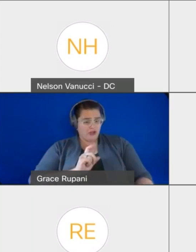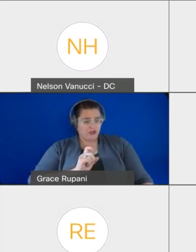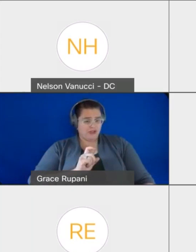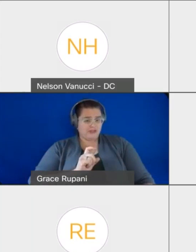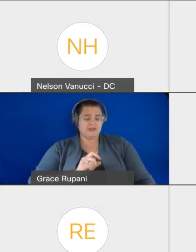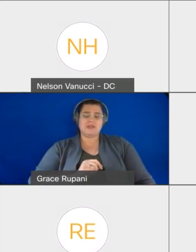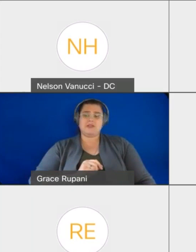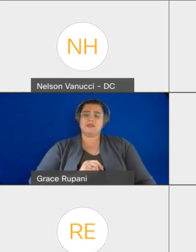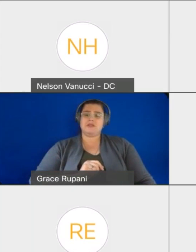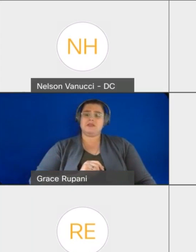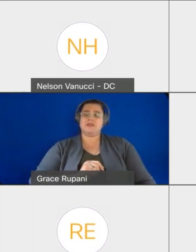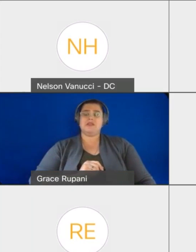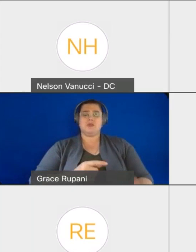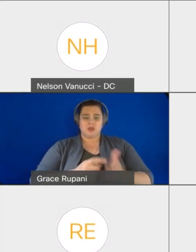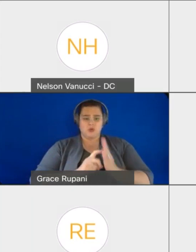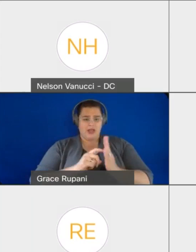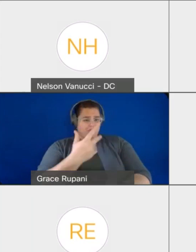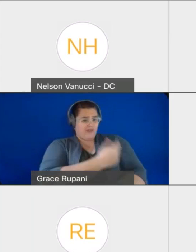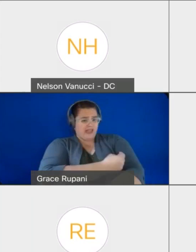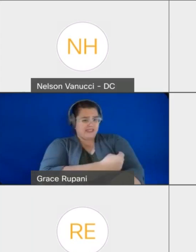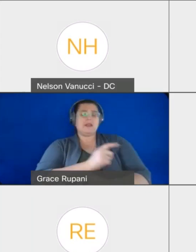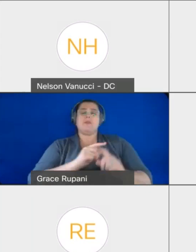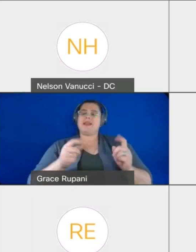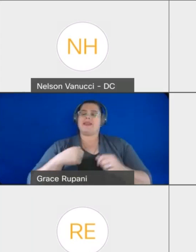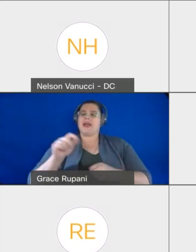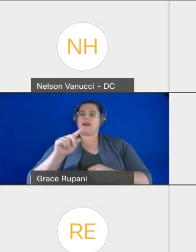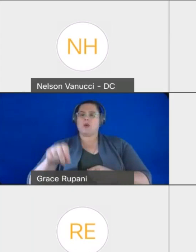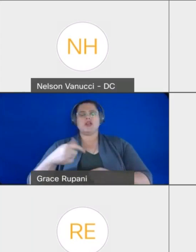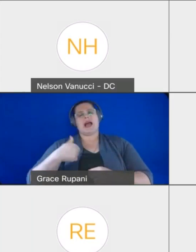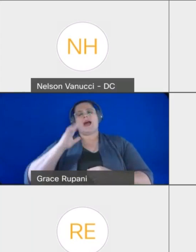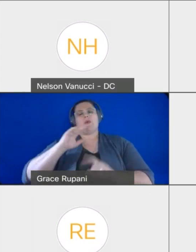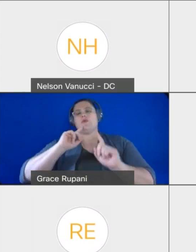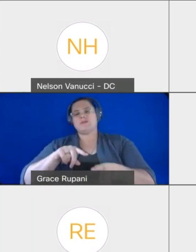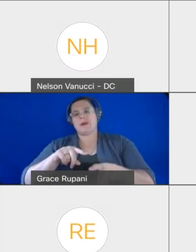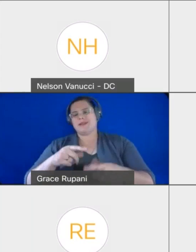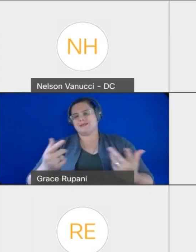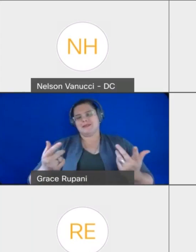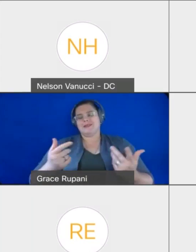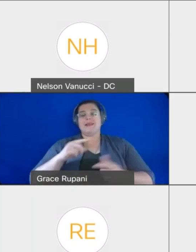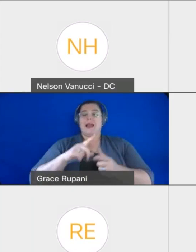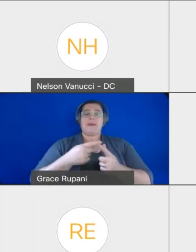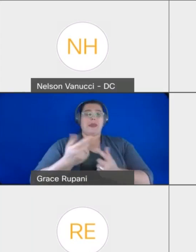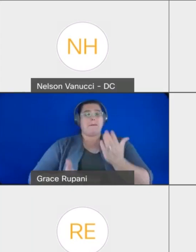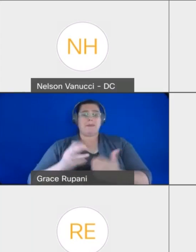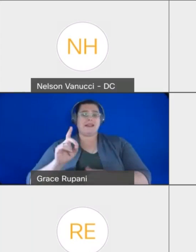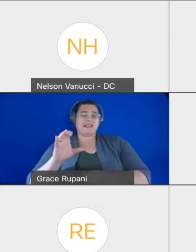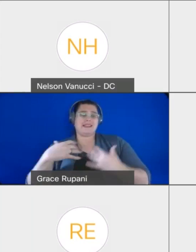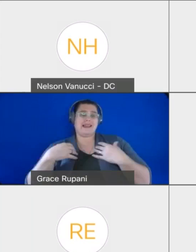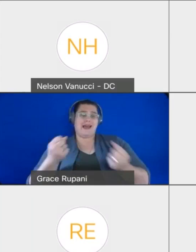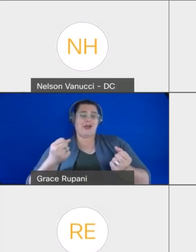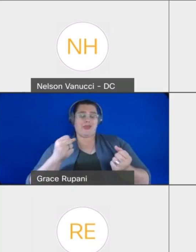this, but I did have this question earlier today, so I'm going to give the response I gave, and maybe DC Health can tell me if I